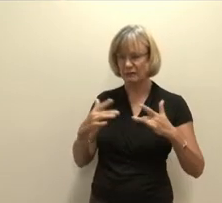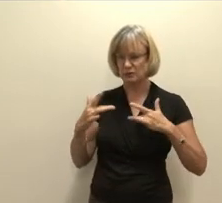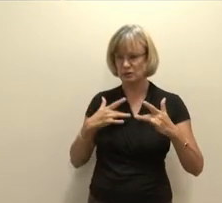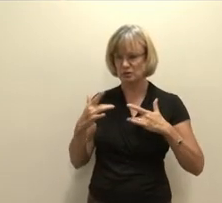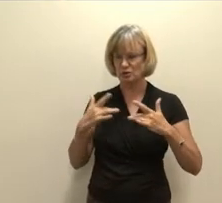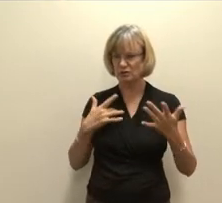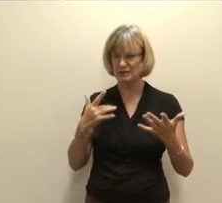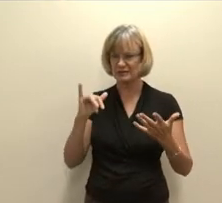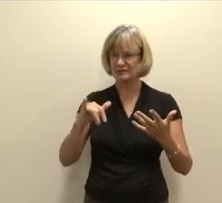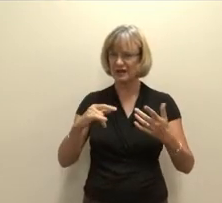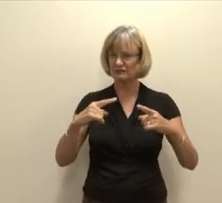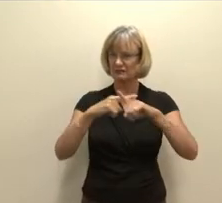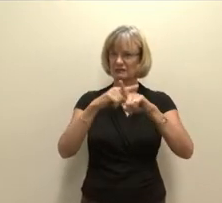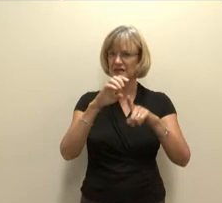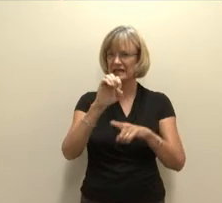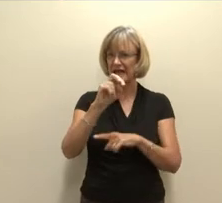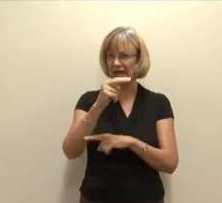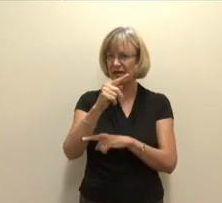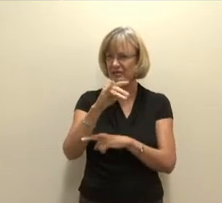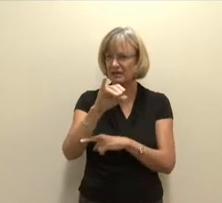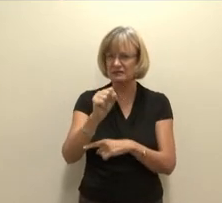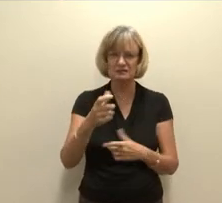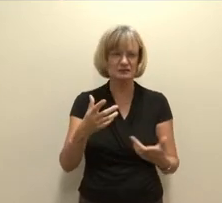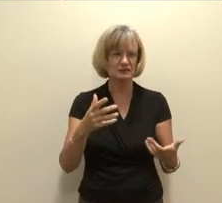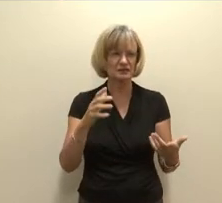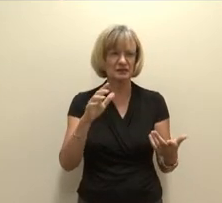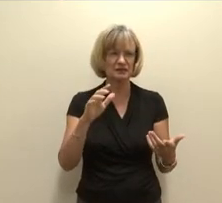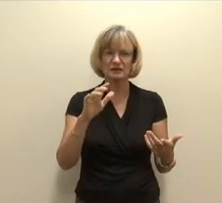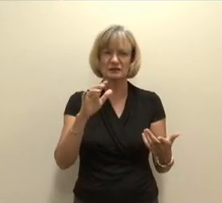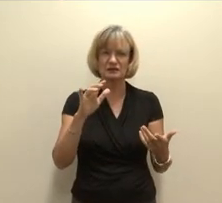it brings about an integrity issue for me.